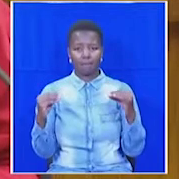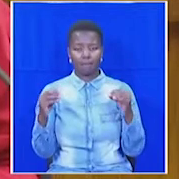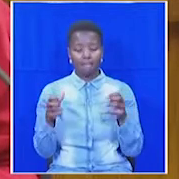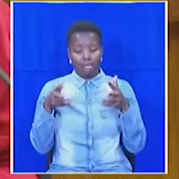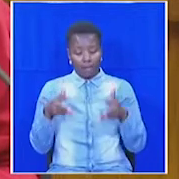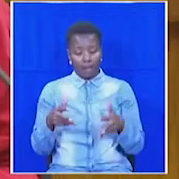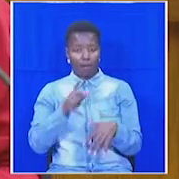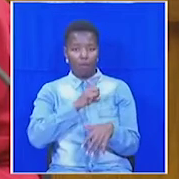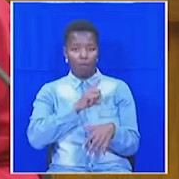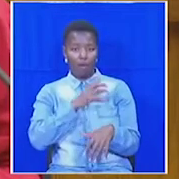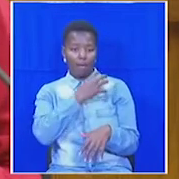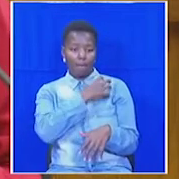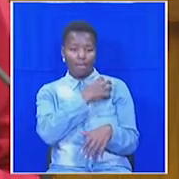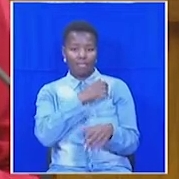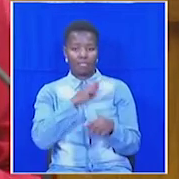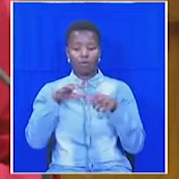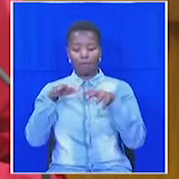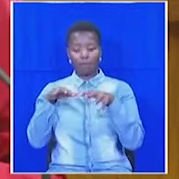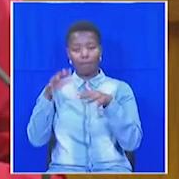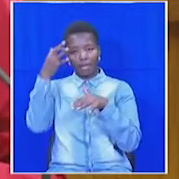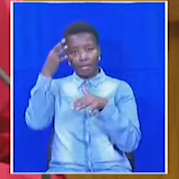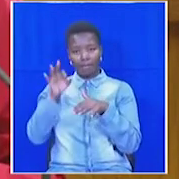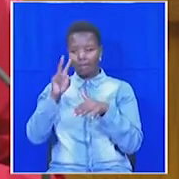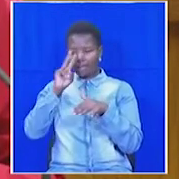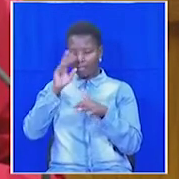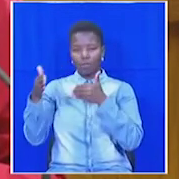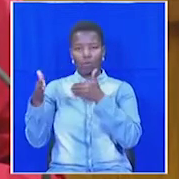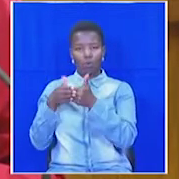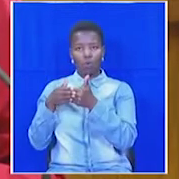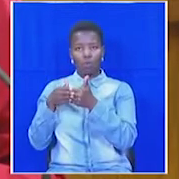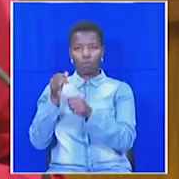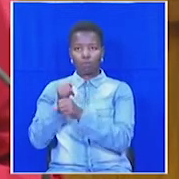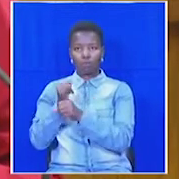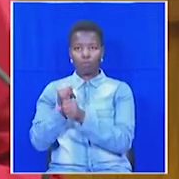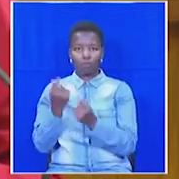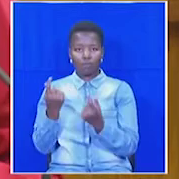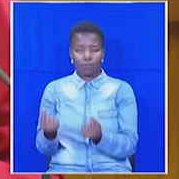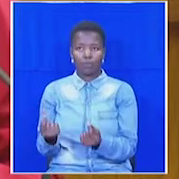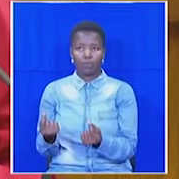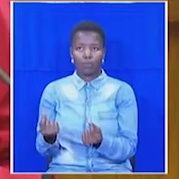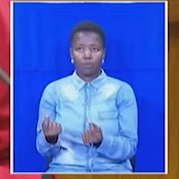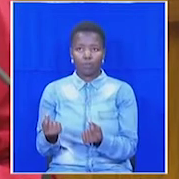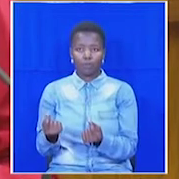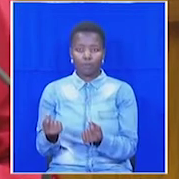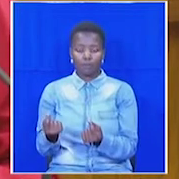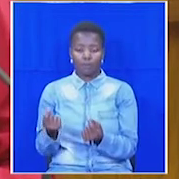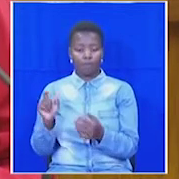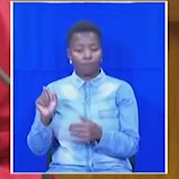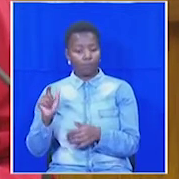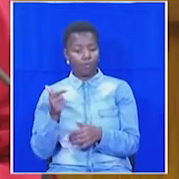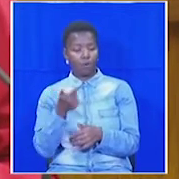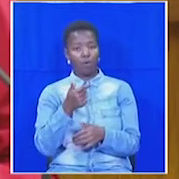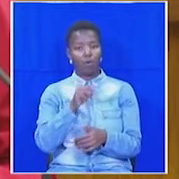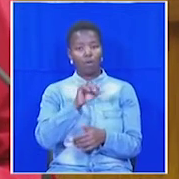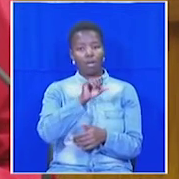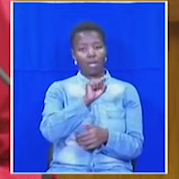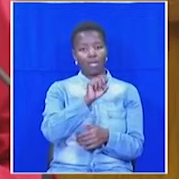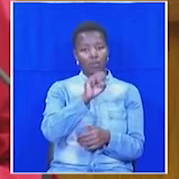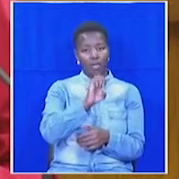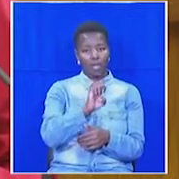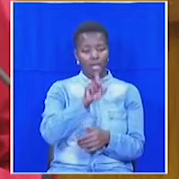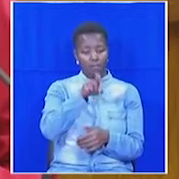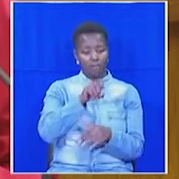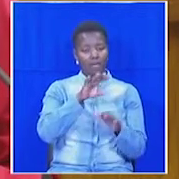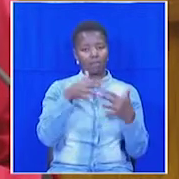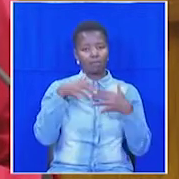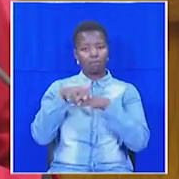that the Ministry of Public Enterprise must be disbanded with immediate effect. All state-owned entities must be moved